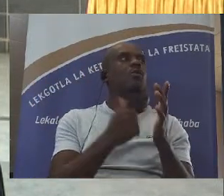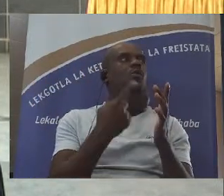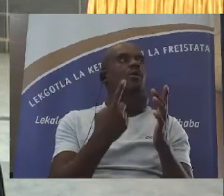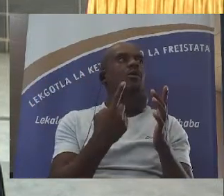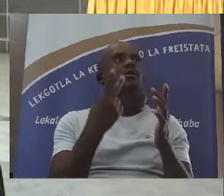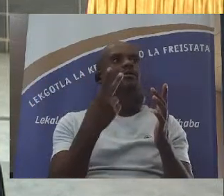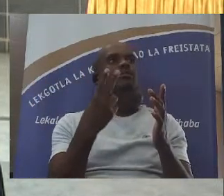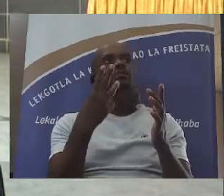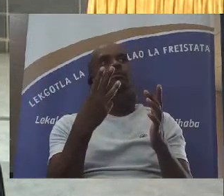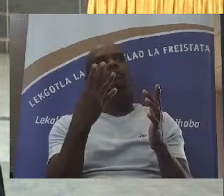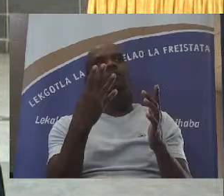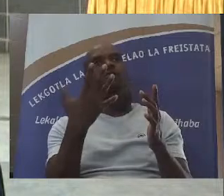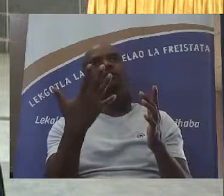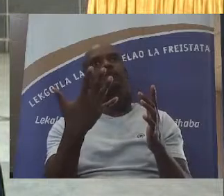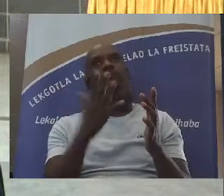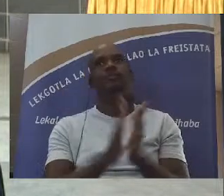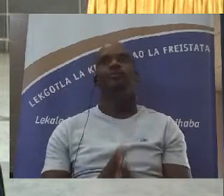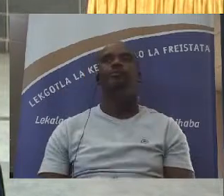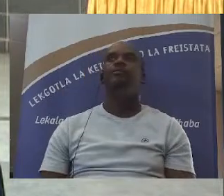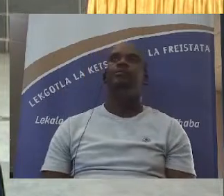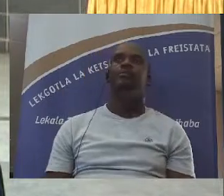latelang.